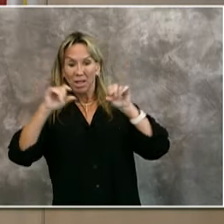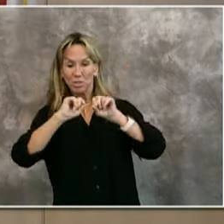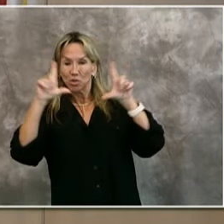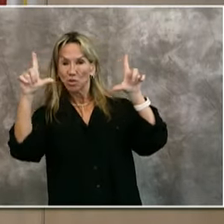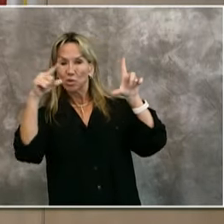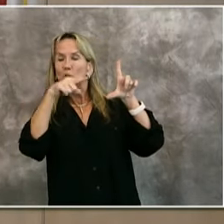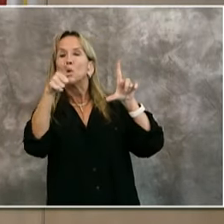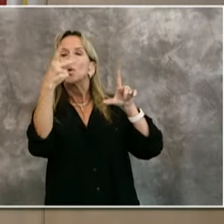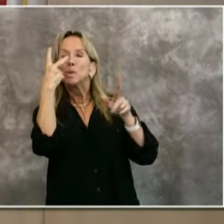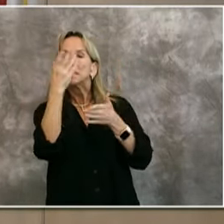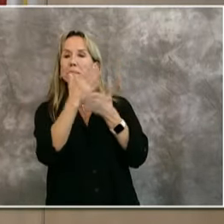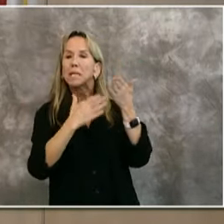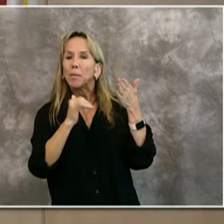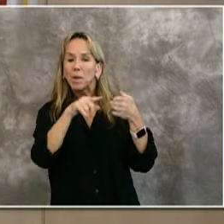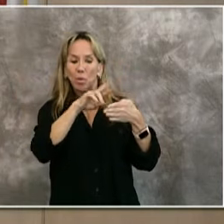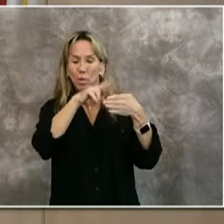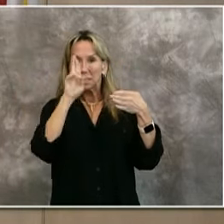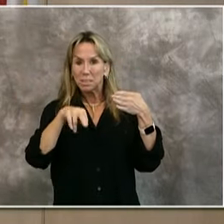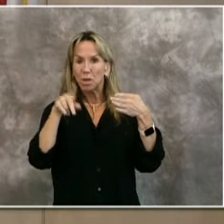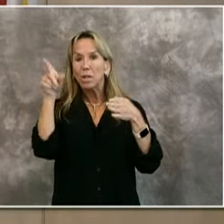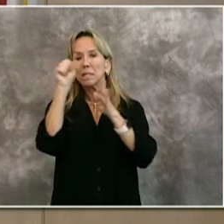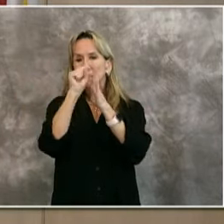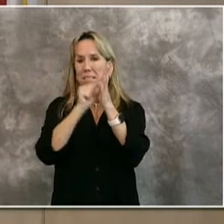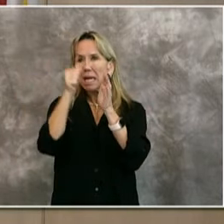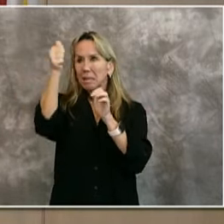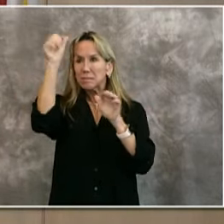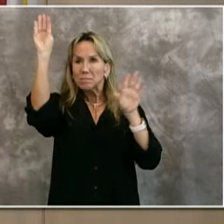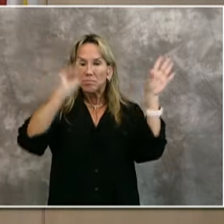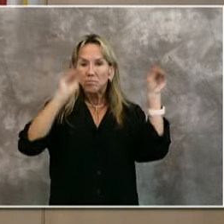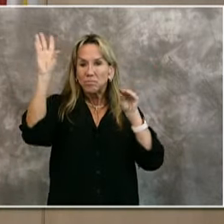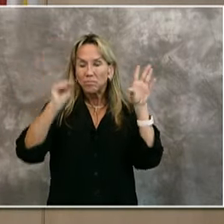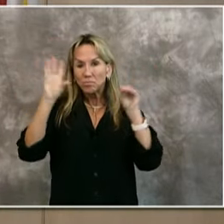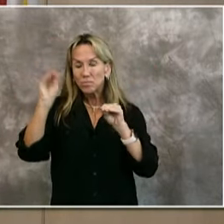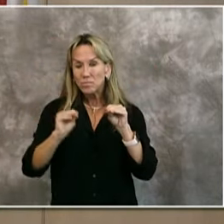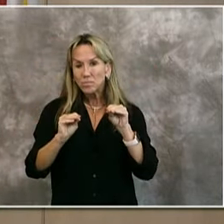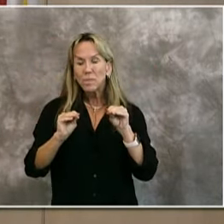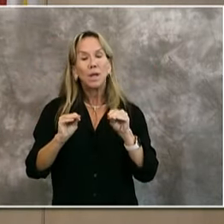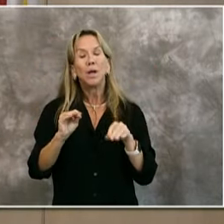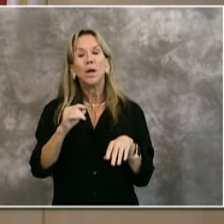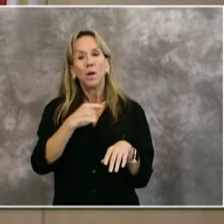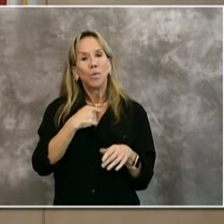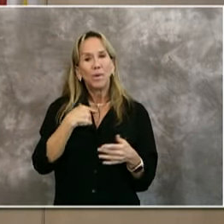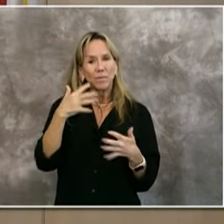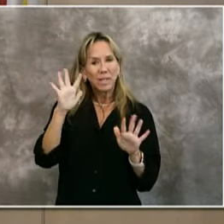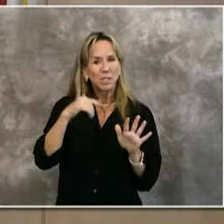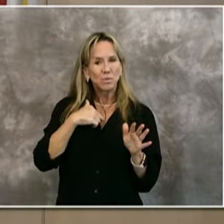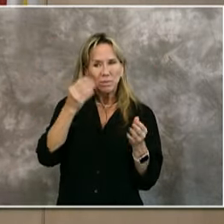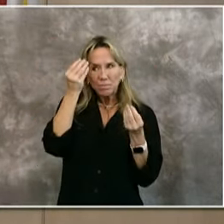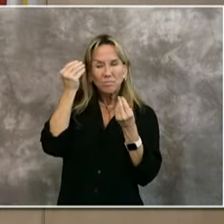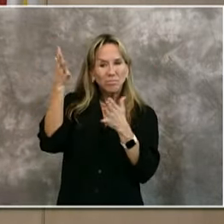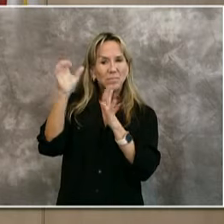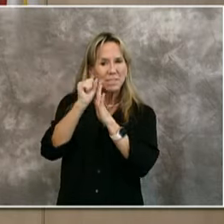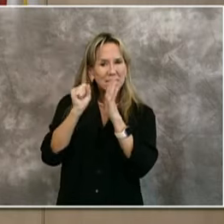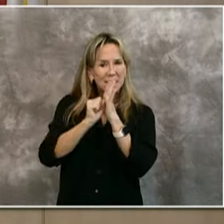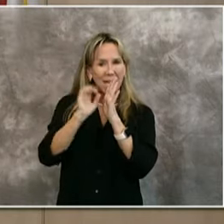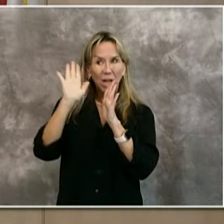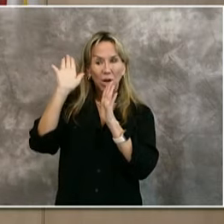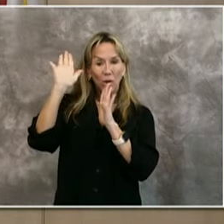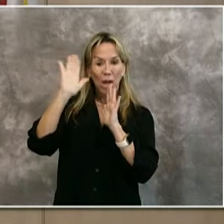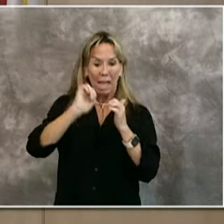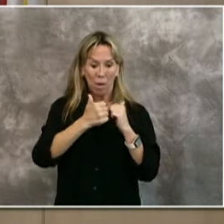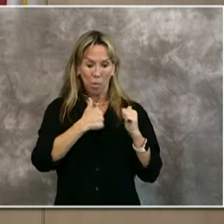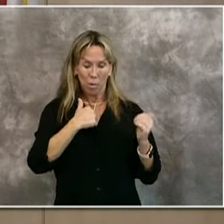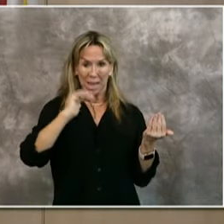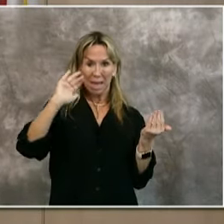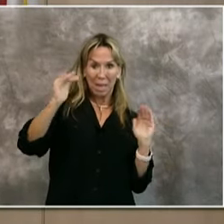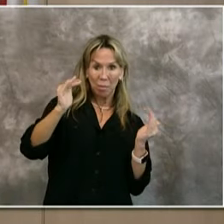of the results that the state's putting together. We have elevated this to the state. How we compare, I can't speak for